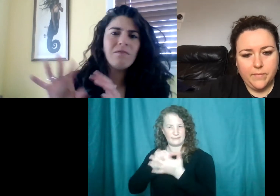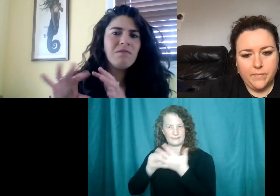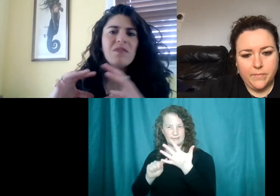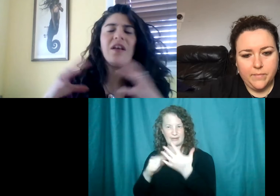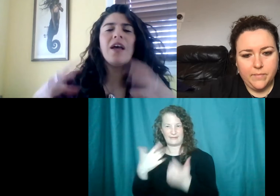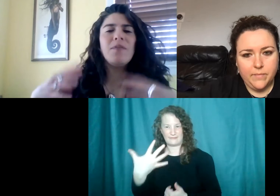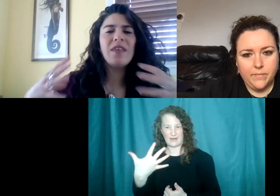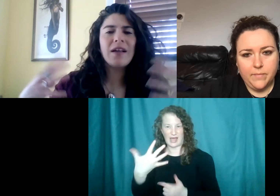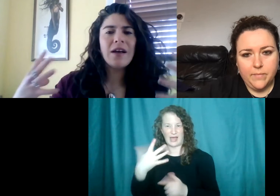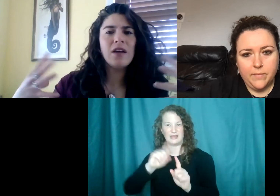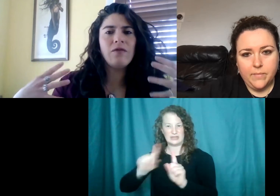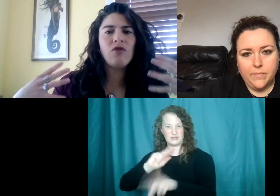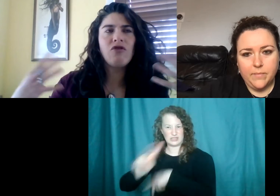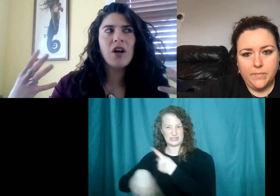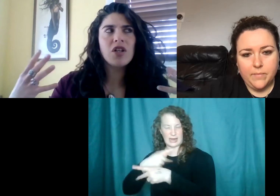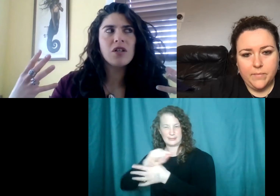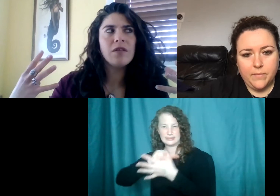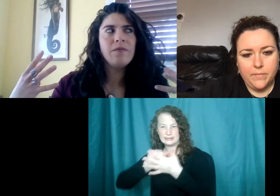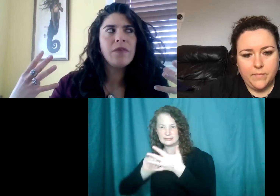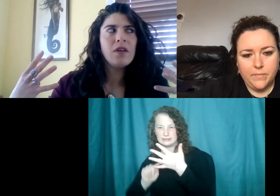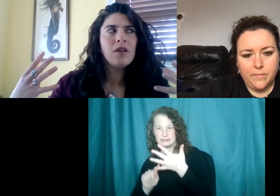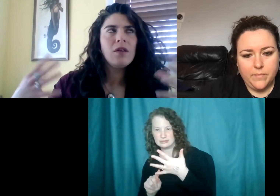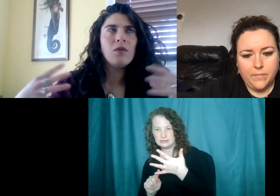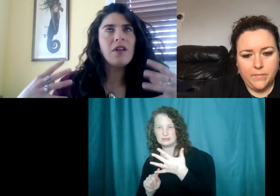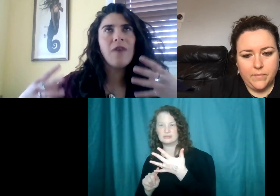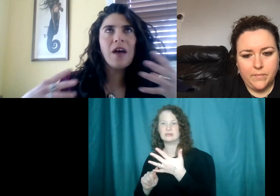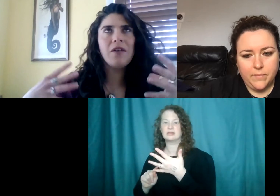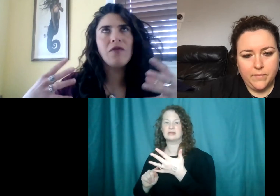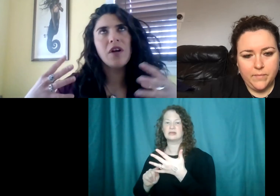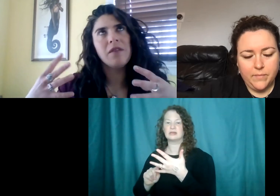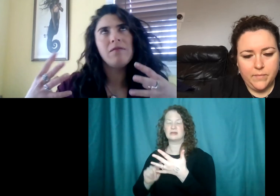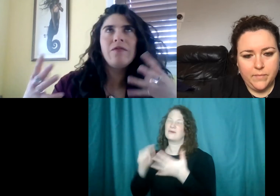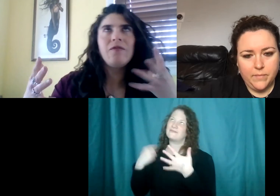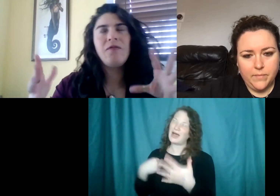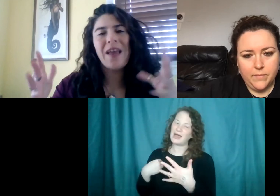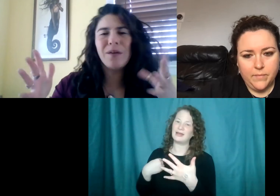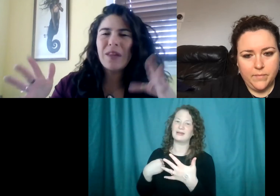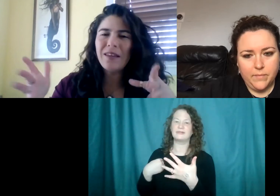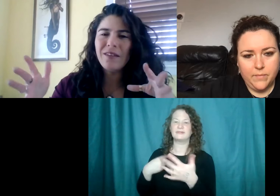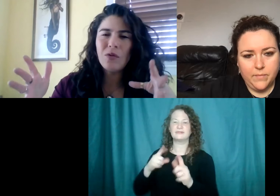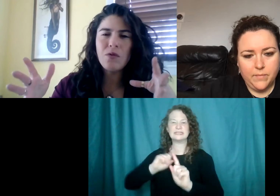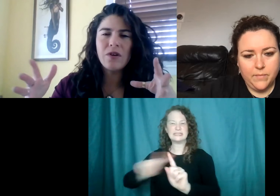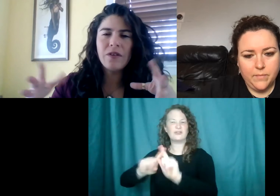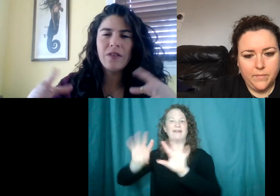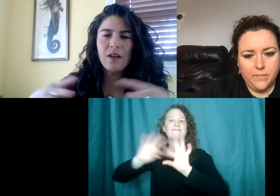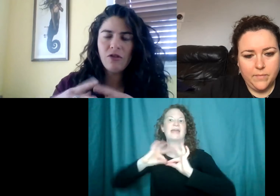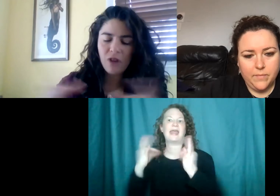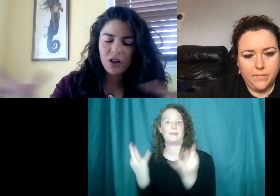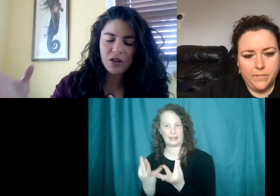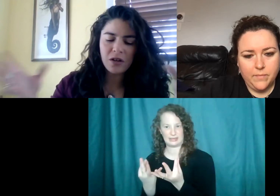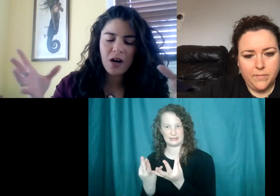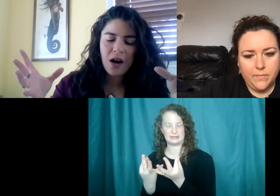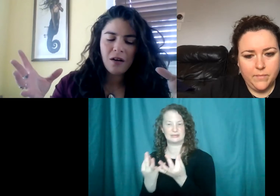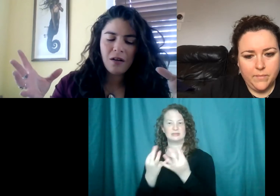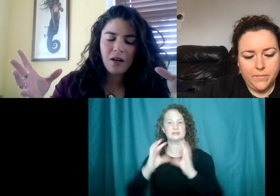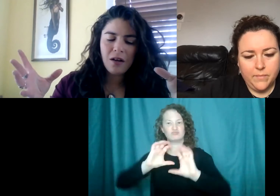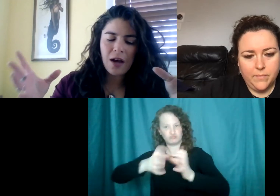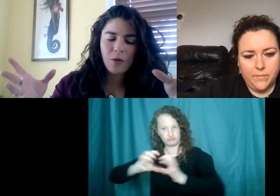different types that kind of structure, or at least 5 different families and orders that